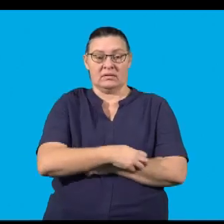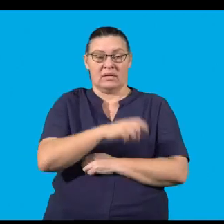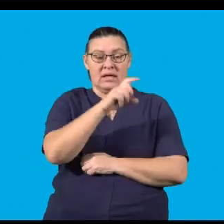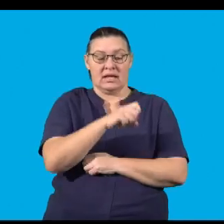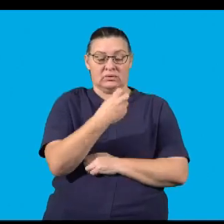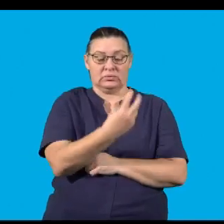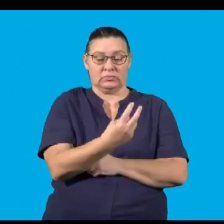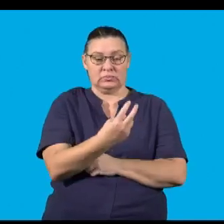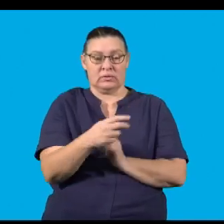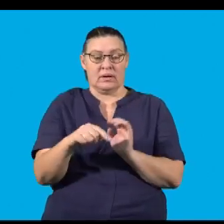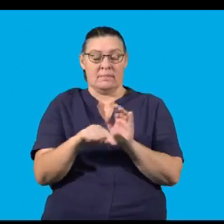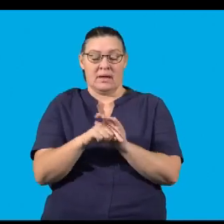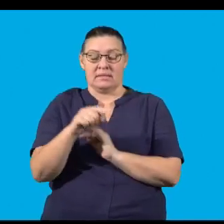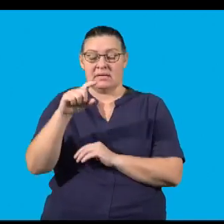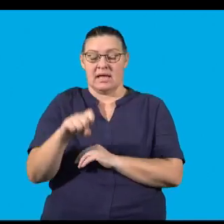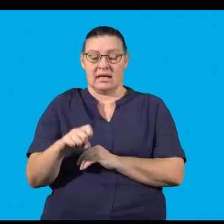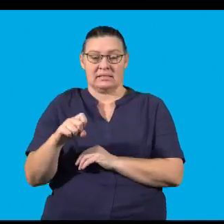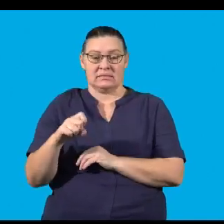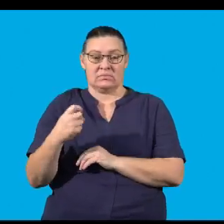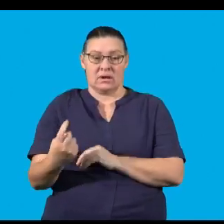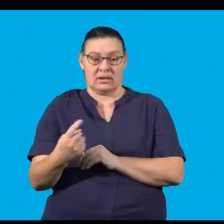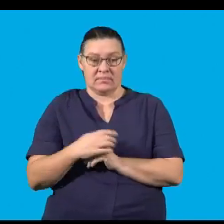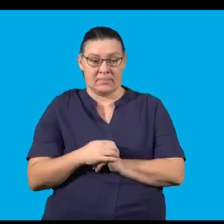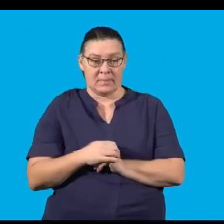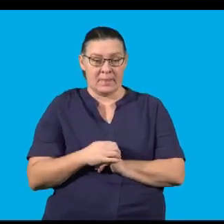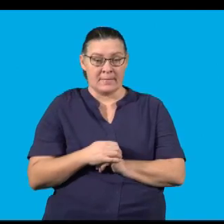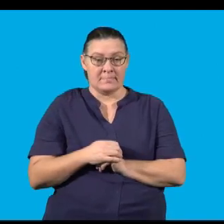all over x2 minus